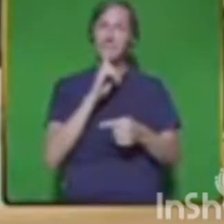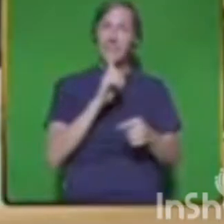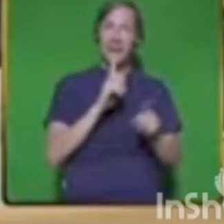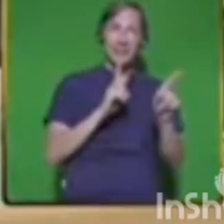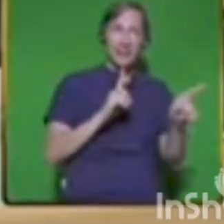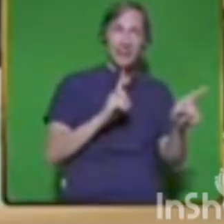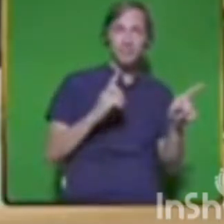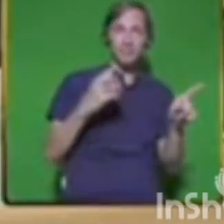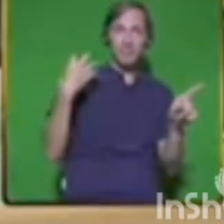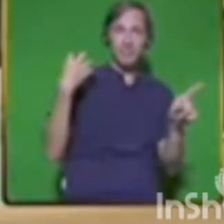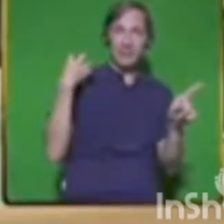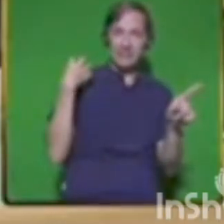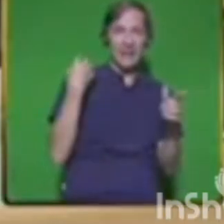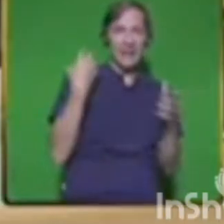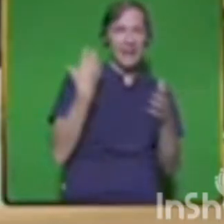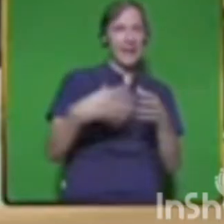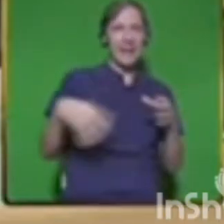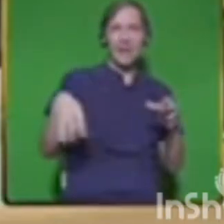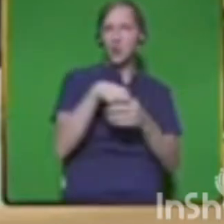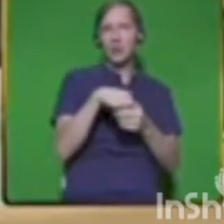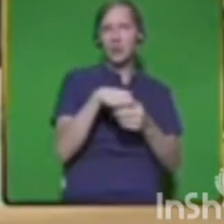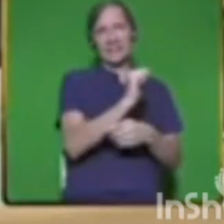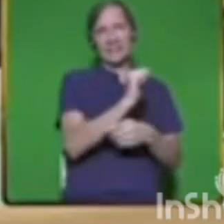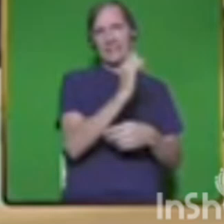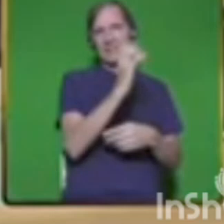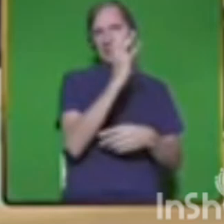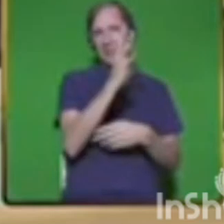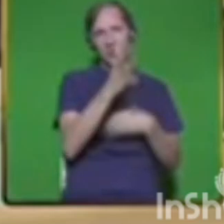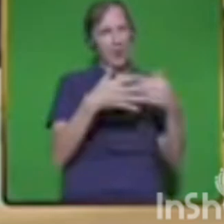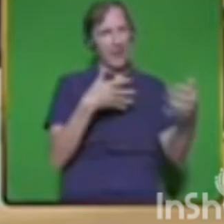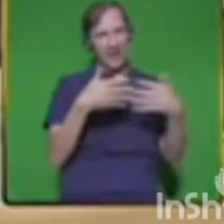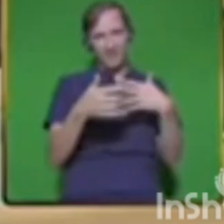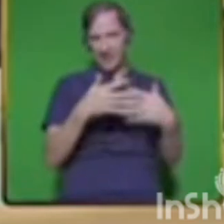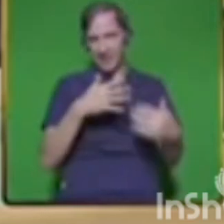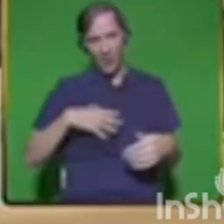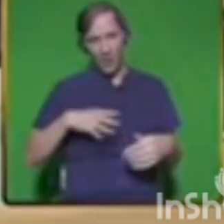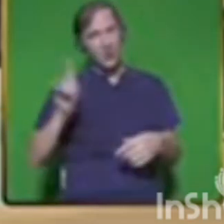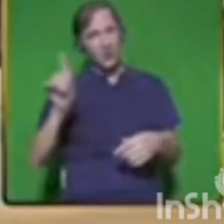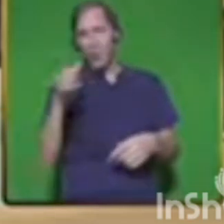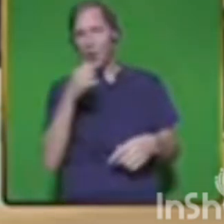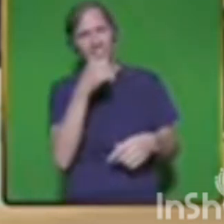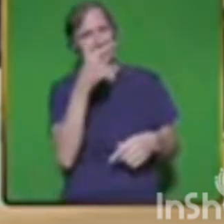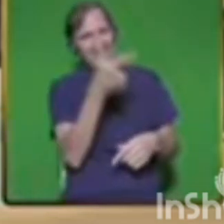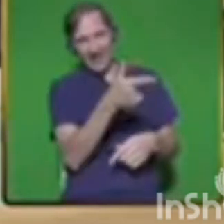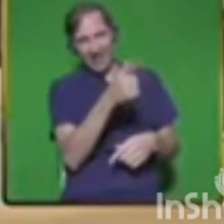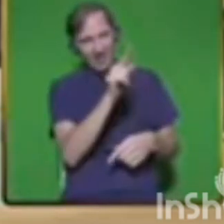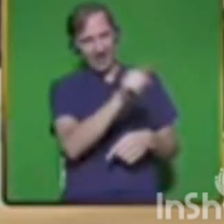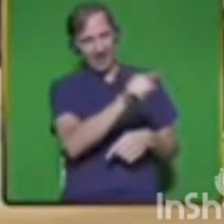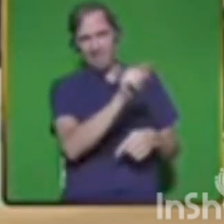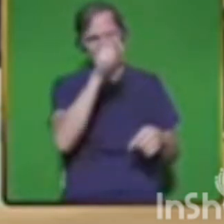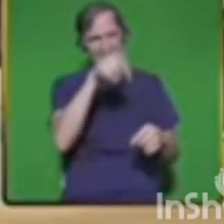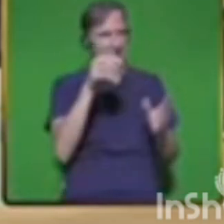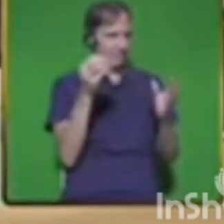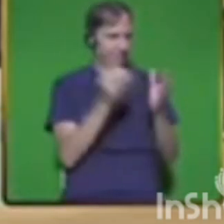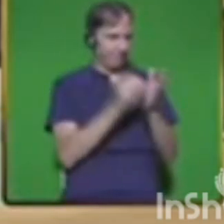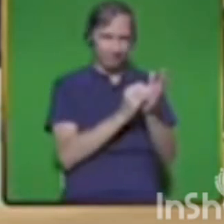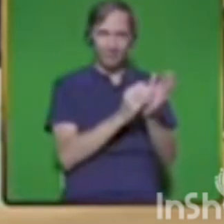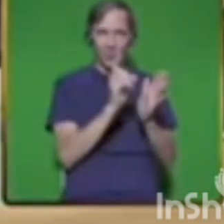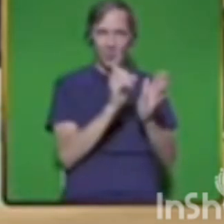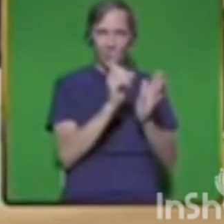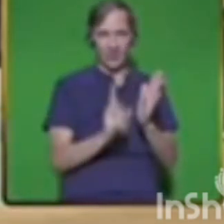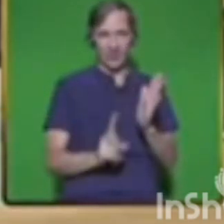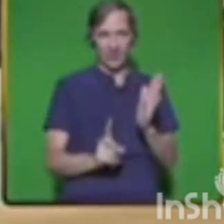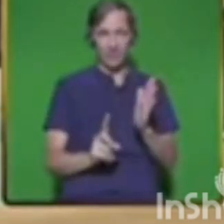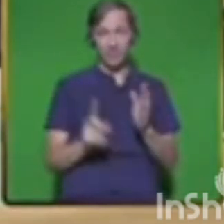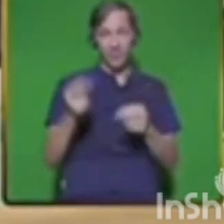may include in his speech whatever he wants to include. We cannot dictate. So, Honourable Manye, is it on the same point